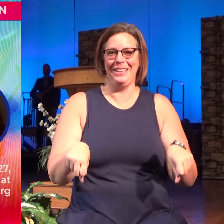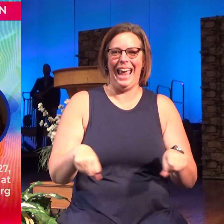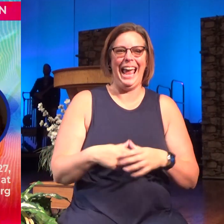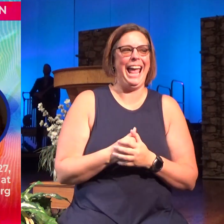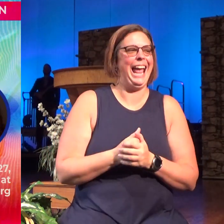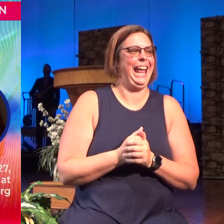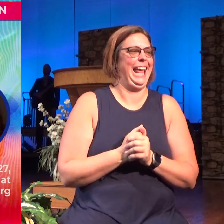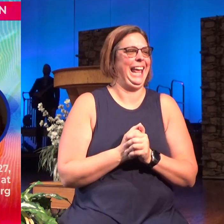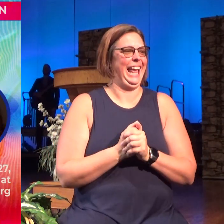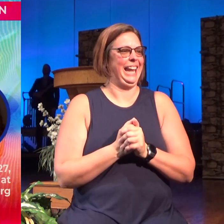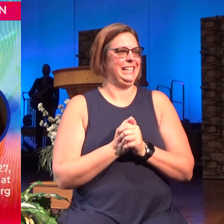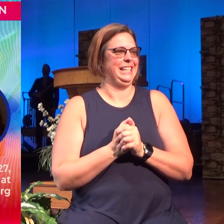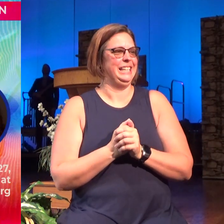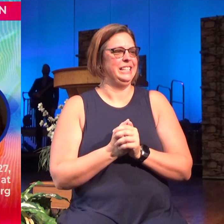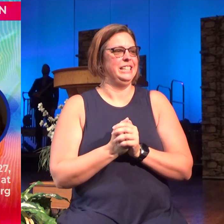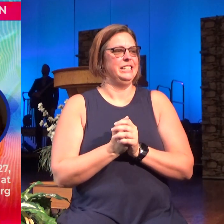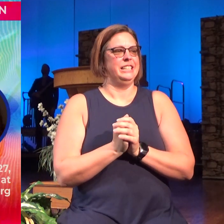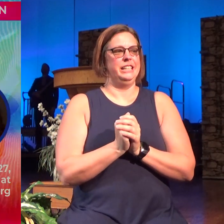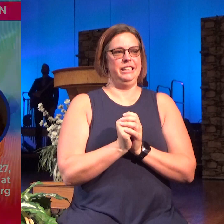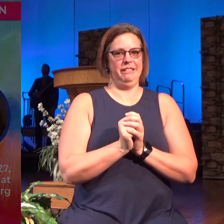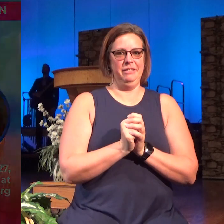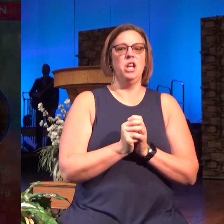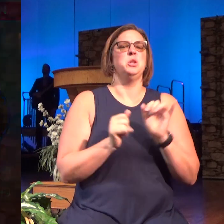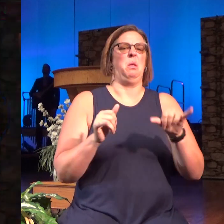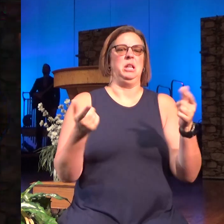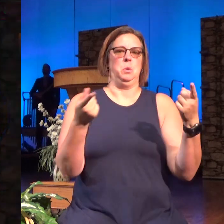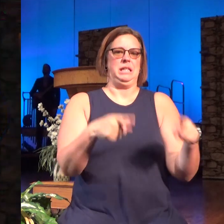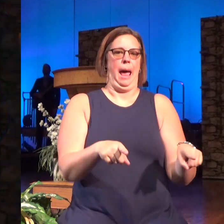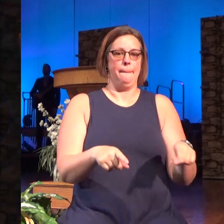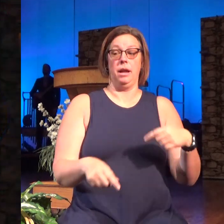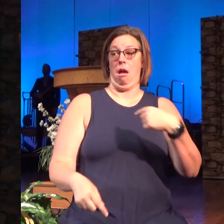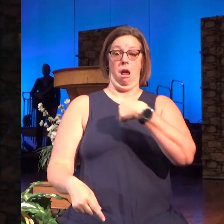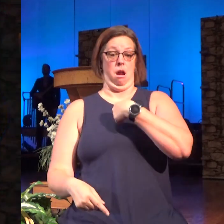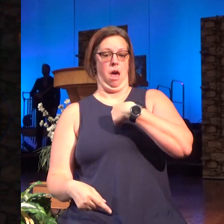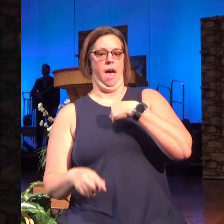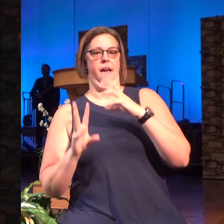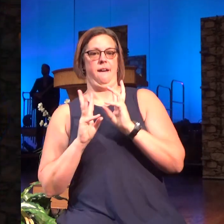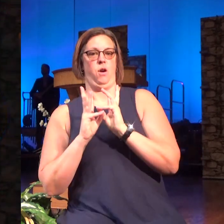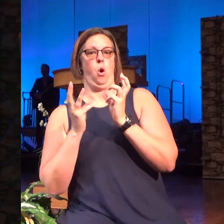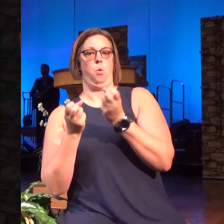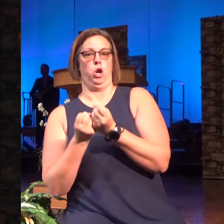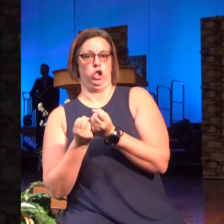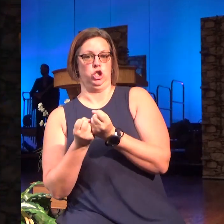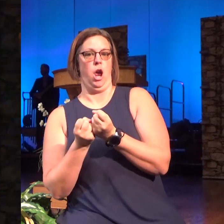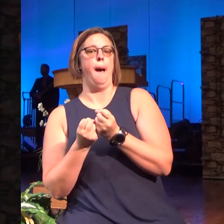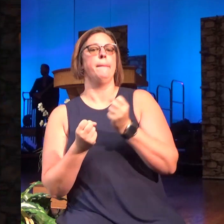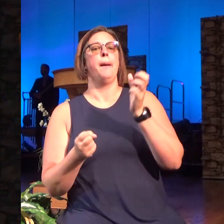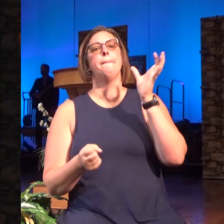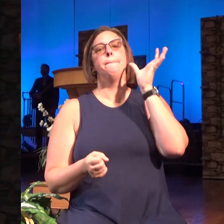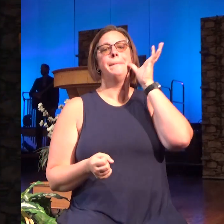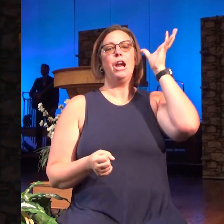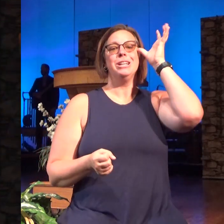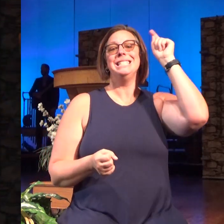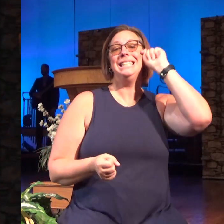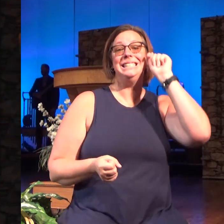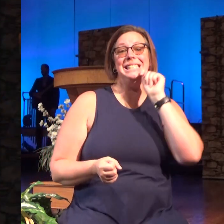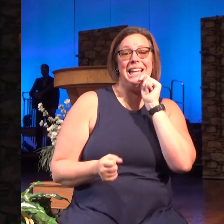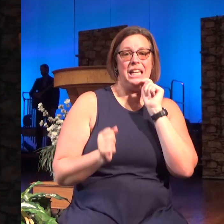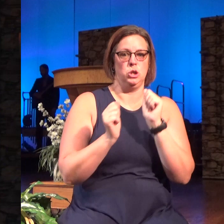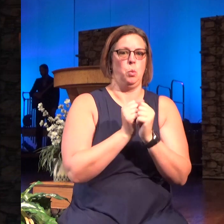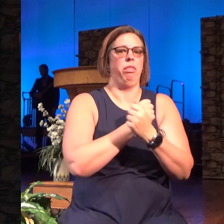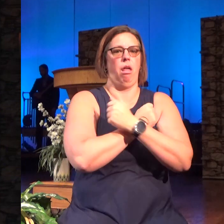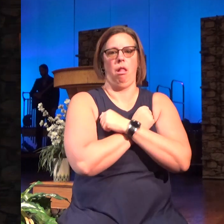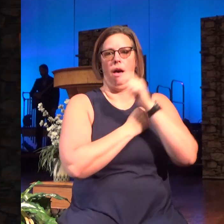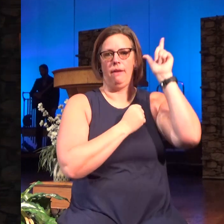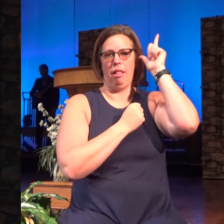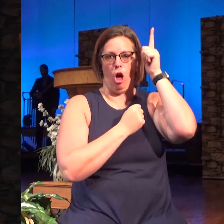So that's what's going on. And then I've got a workshop coming up about parenting teens with Love and Logic. And so we will